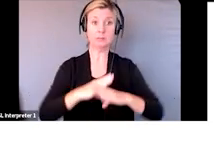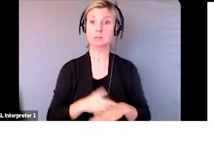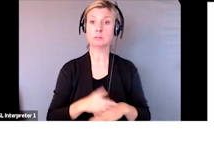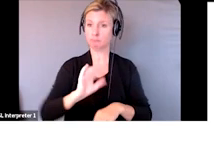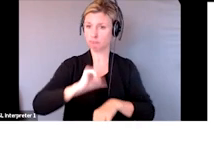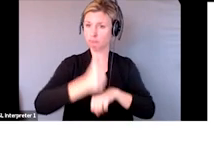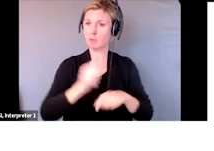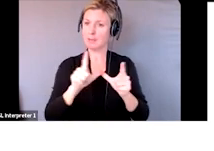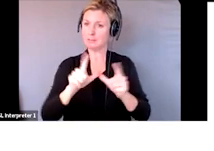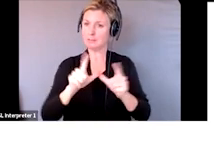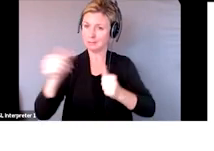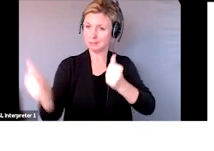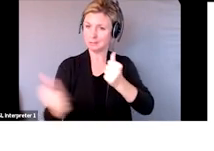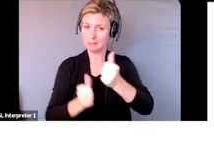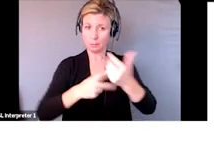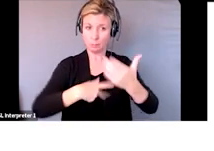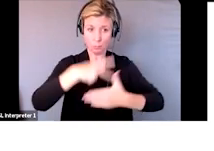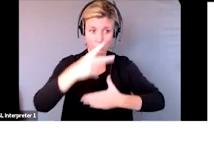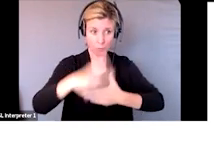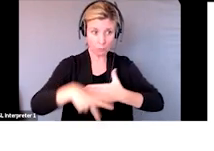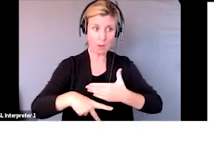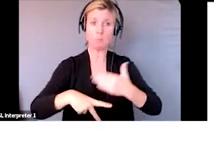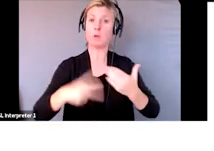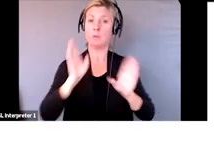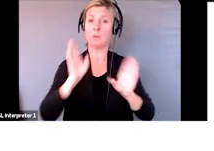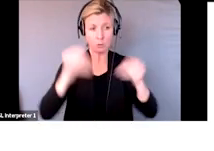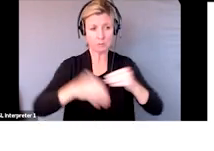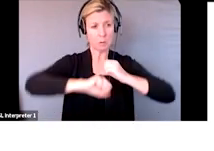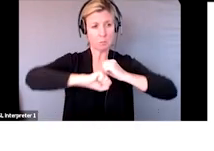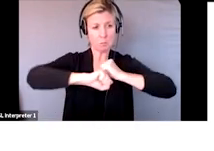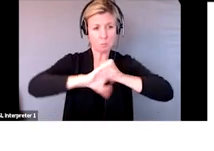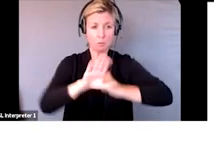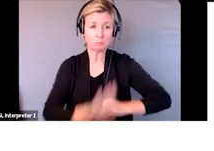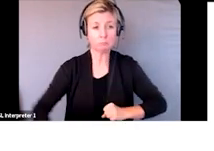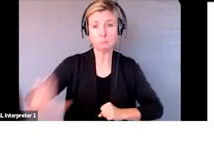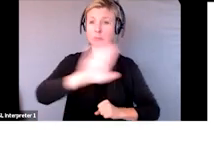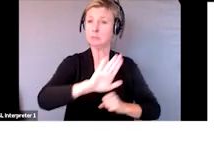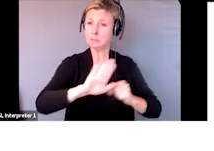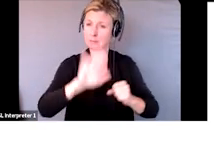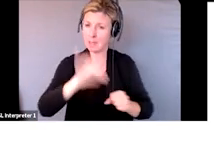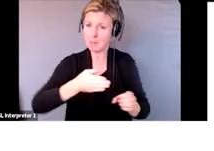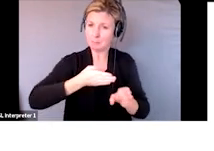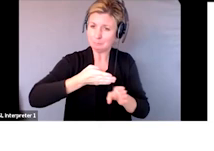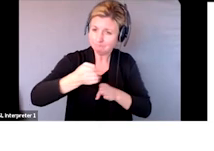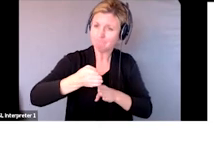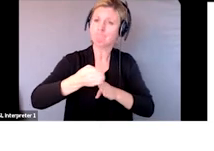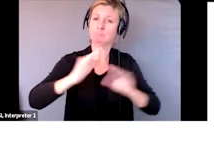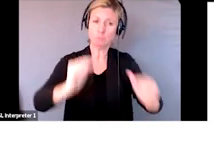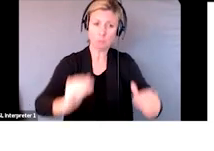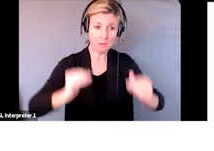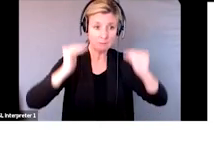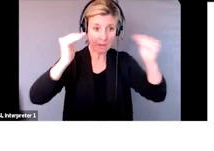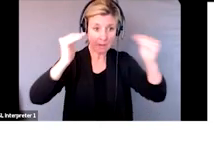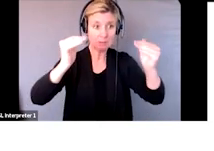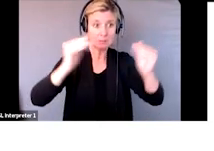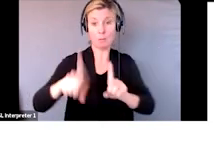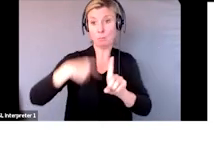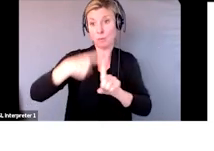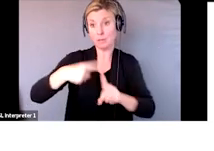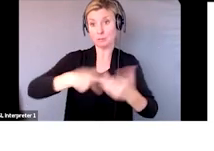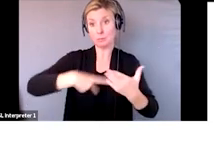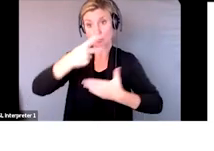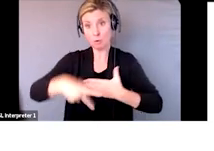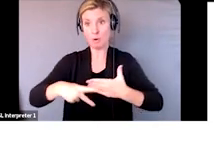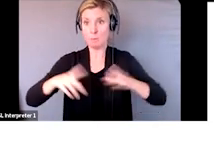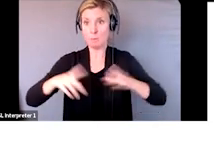improving the program's performance. Sonia also spent 11 plus years at the National Research Council